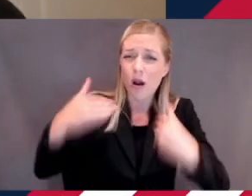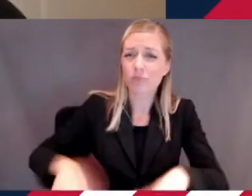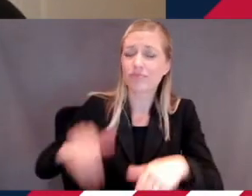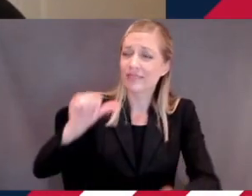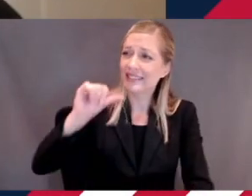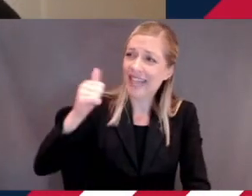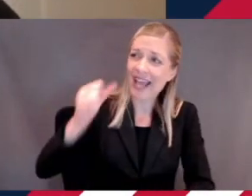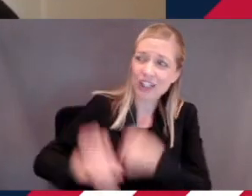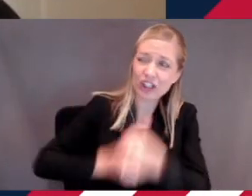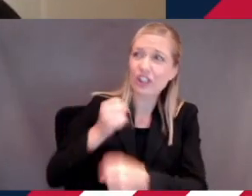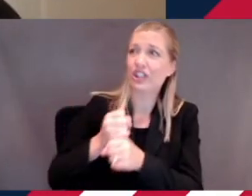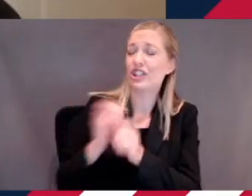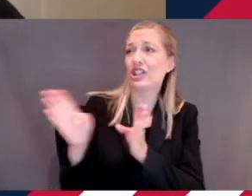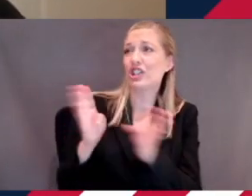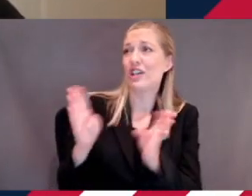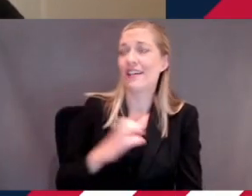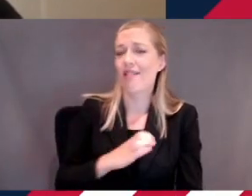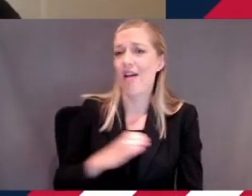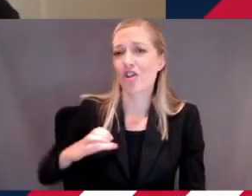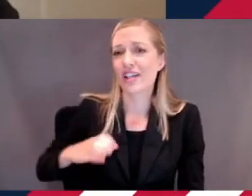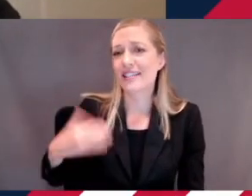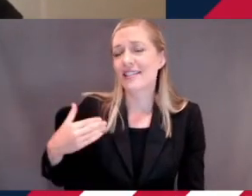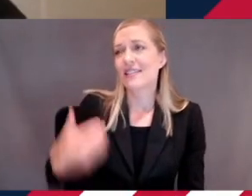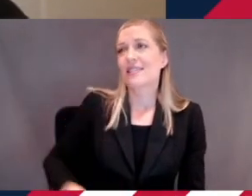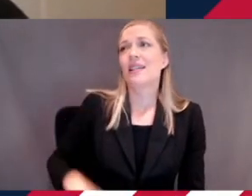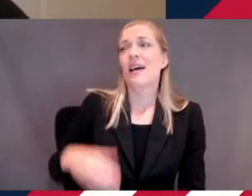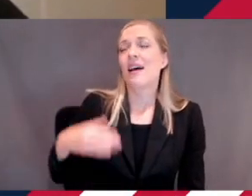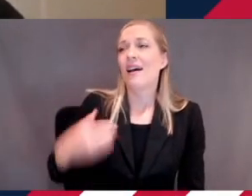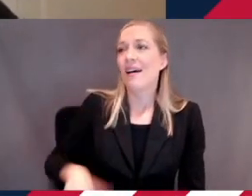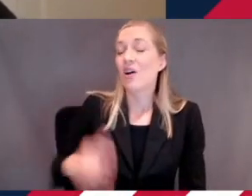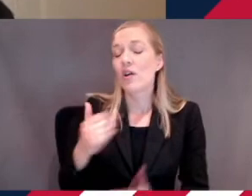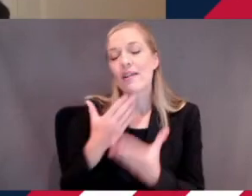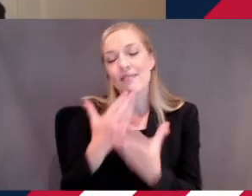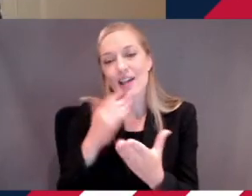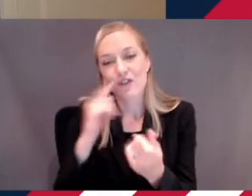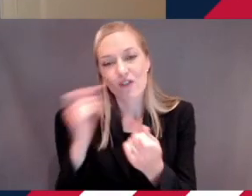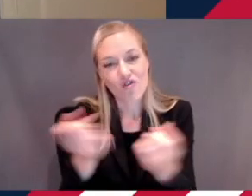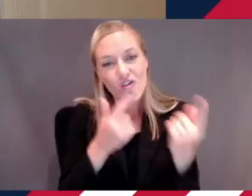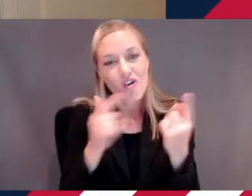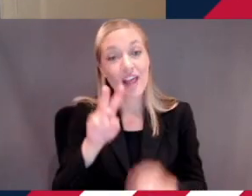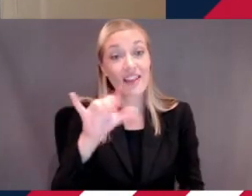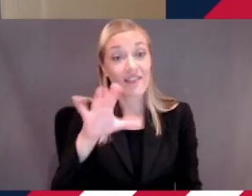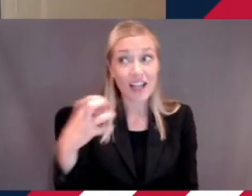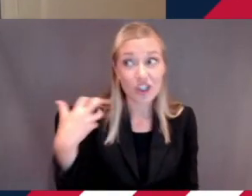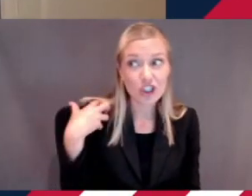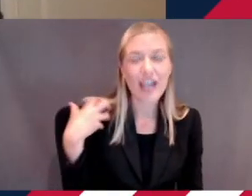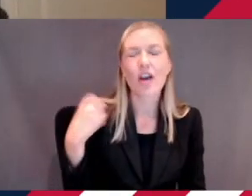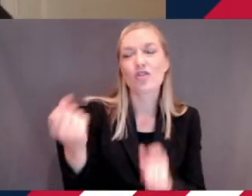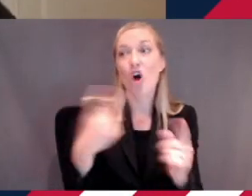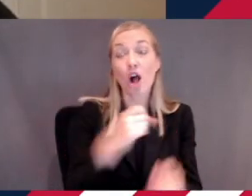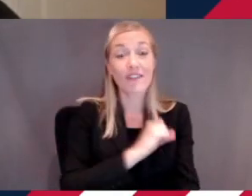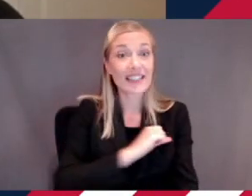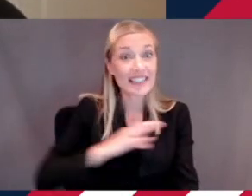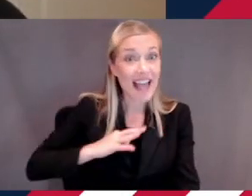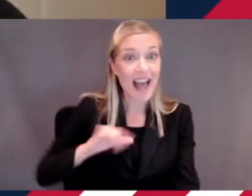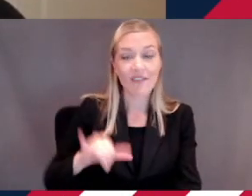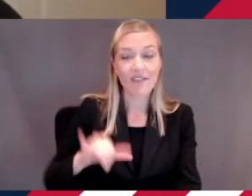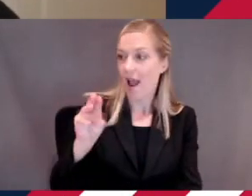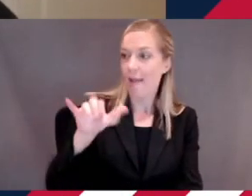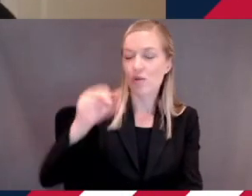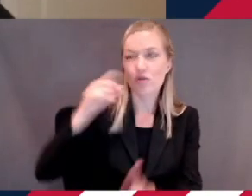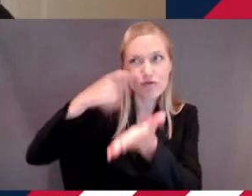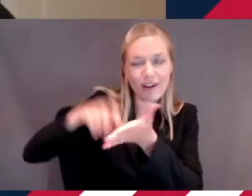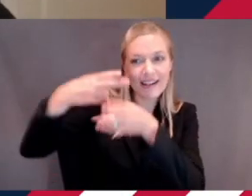vice chairs for stepping up in a big way and all the staff that was recognized by Maria. I also